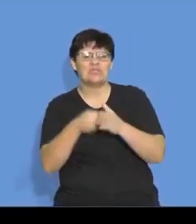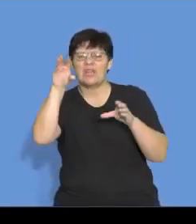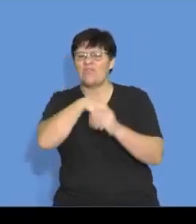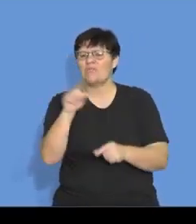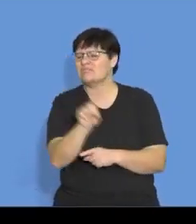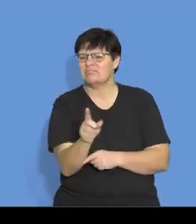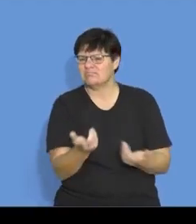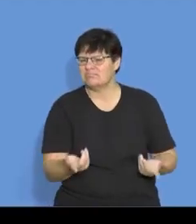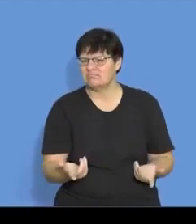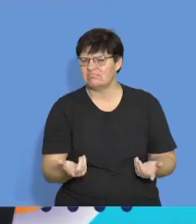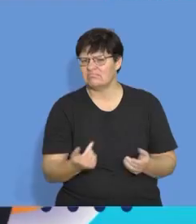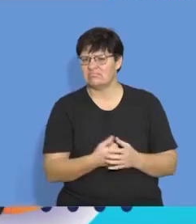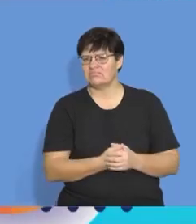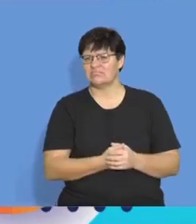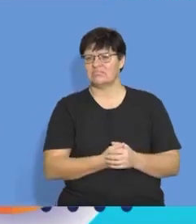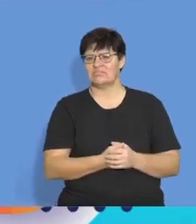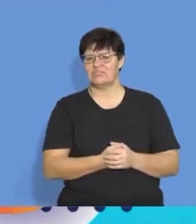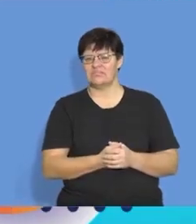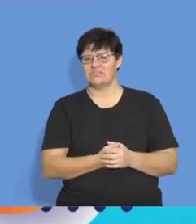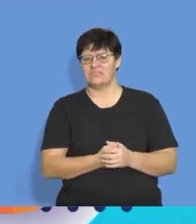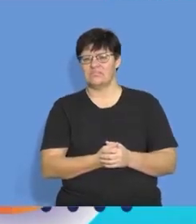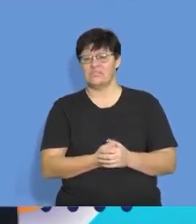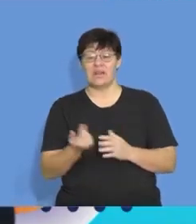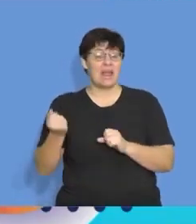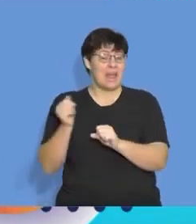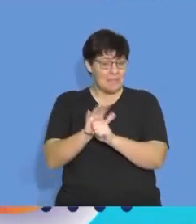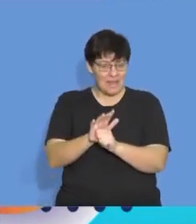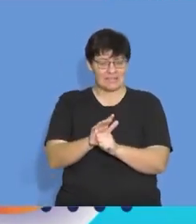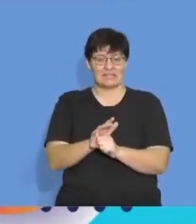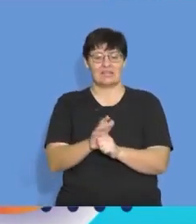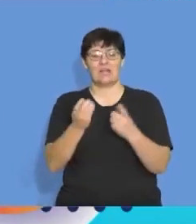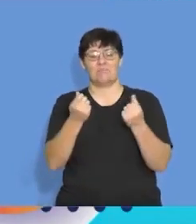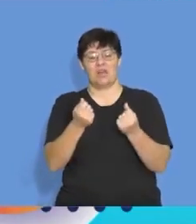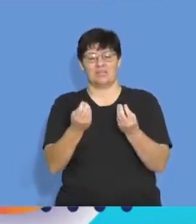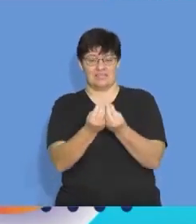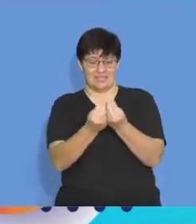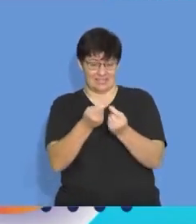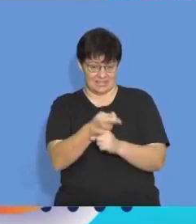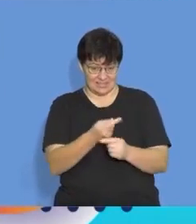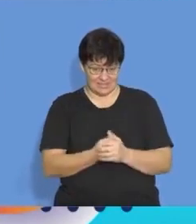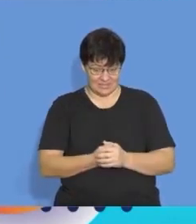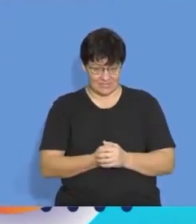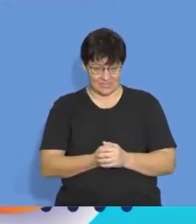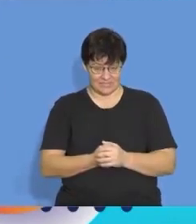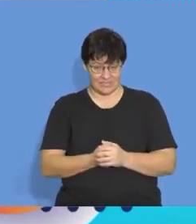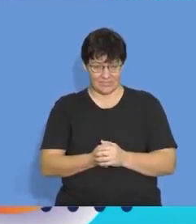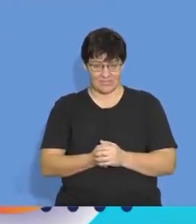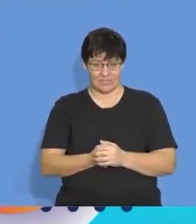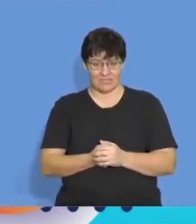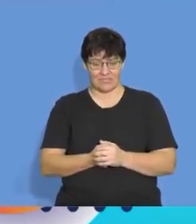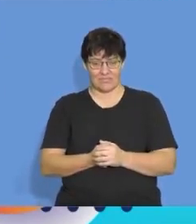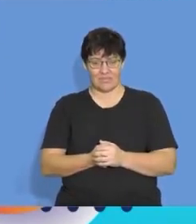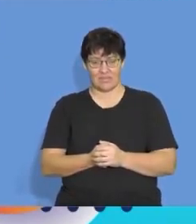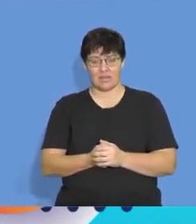other purchases that would impact on your expenses. Let me repeat that. Let's look at